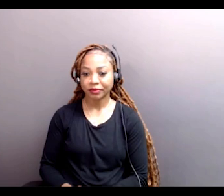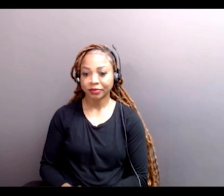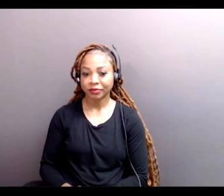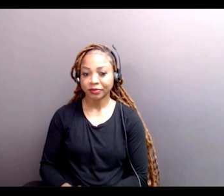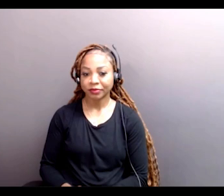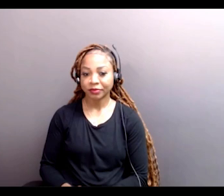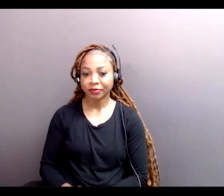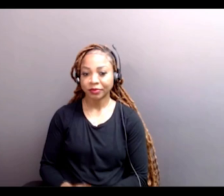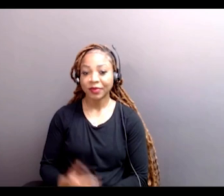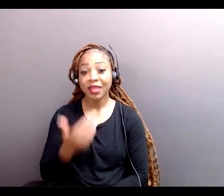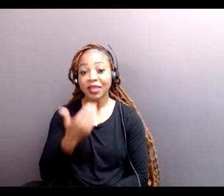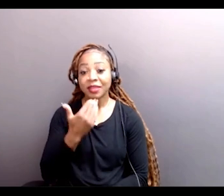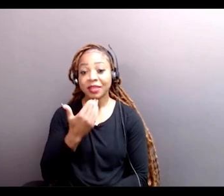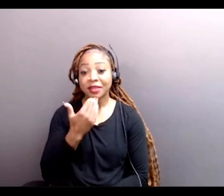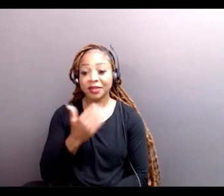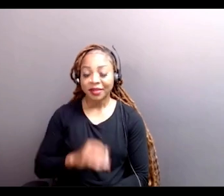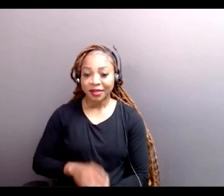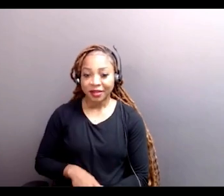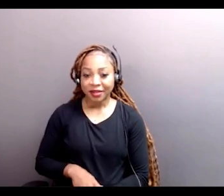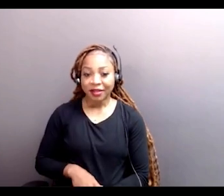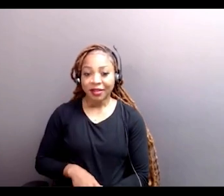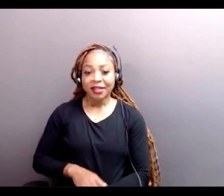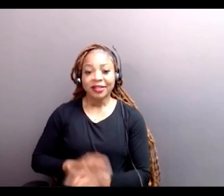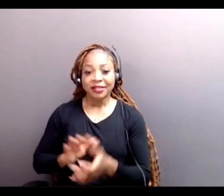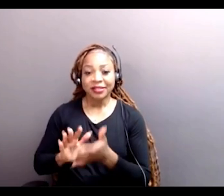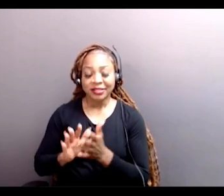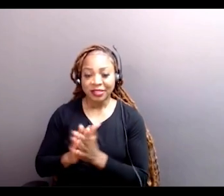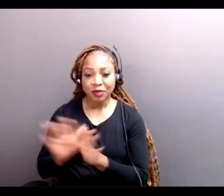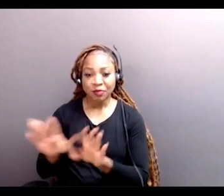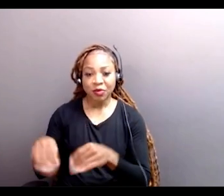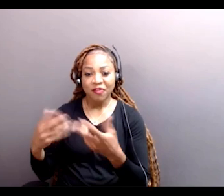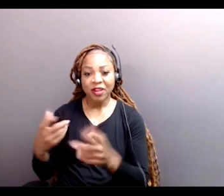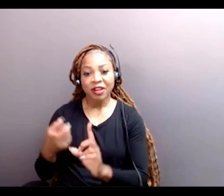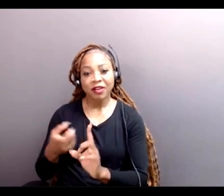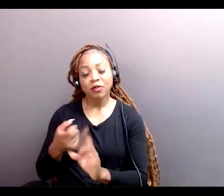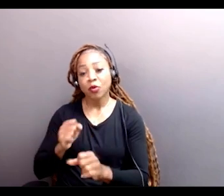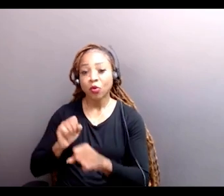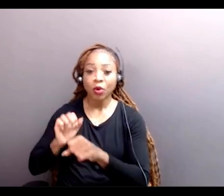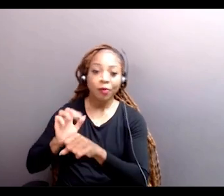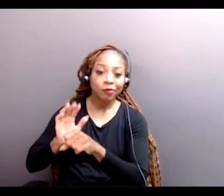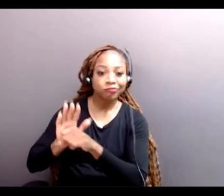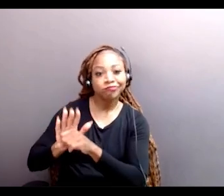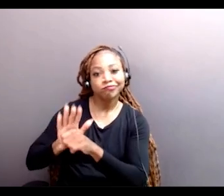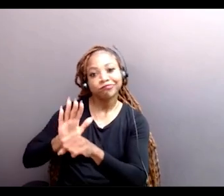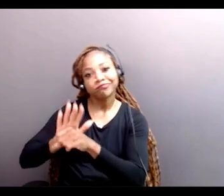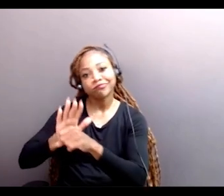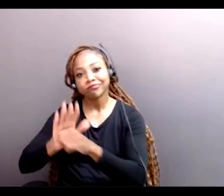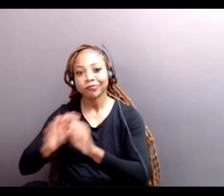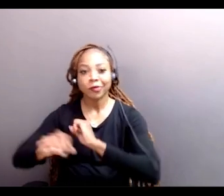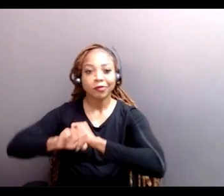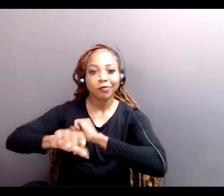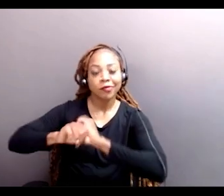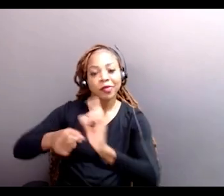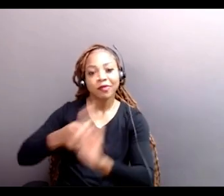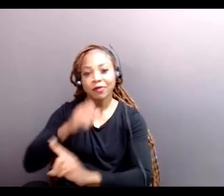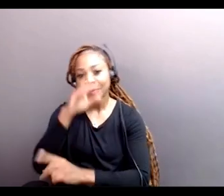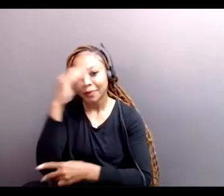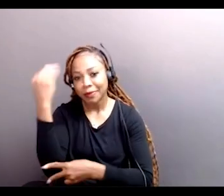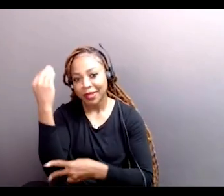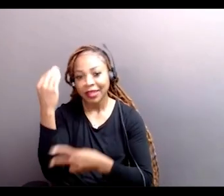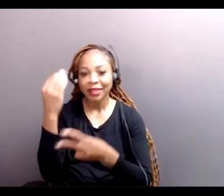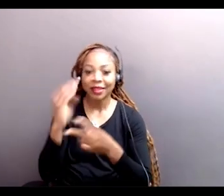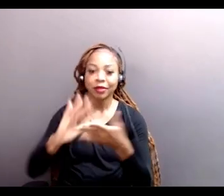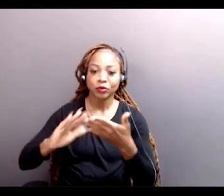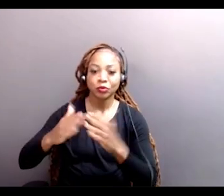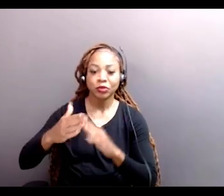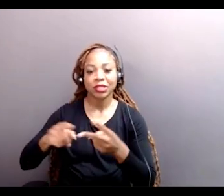Thank you for sharing about those competencies. Endorsed by Black communities and experts. That's great. So keep filling them in. Oh,